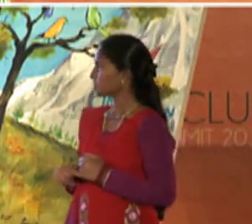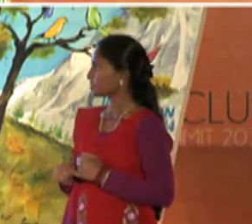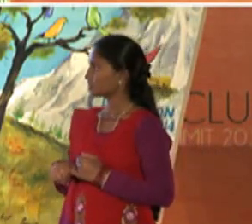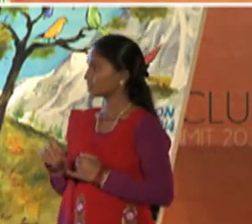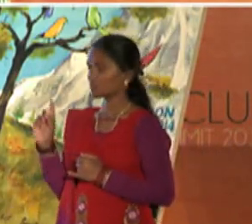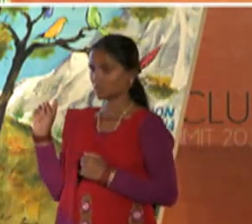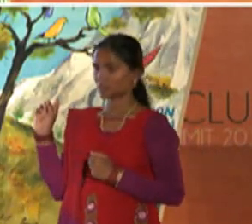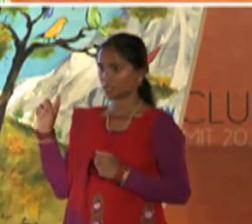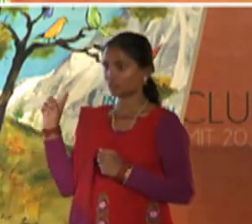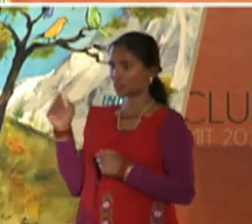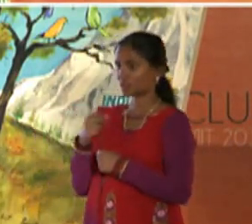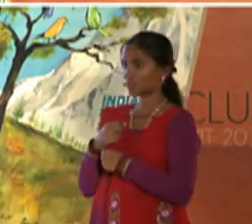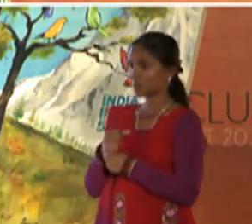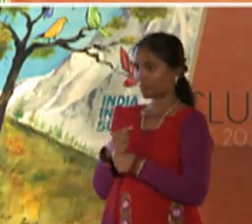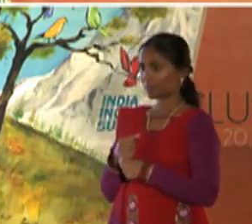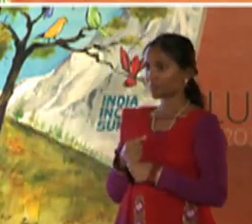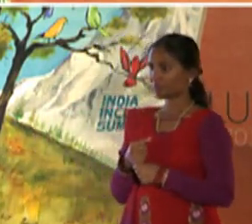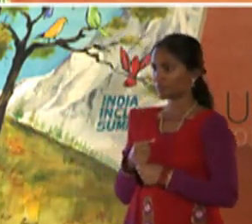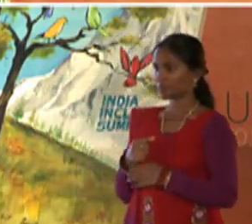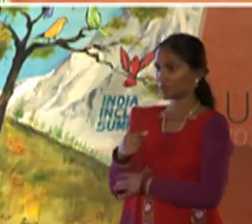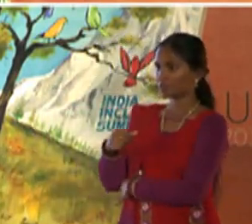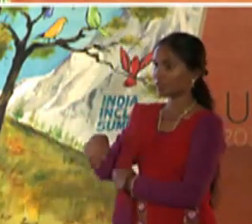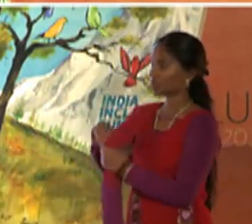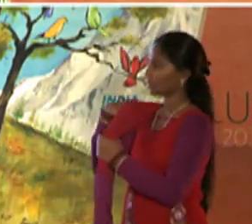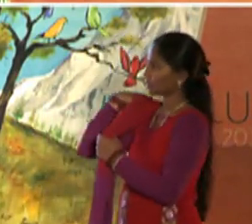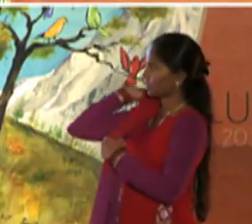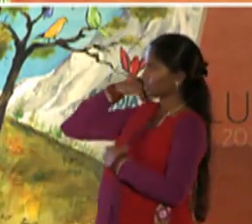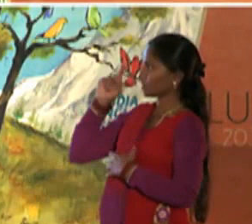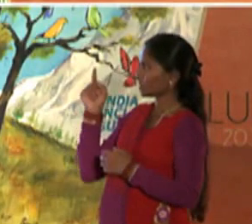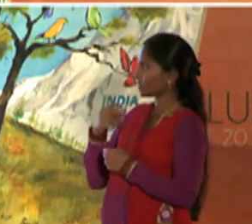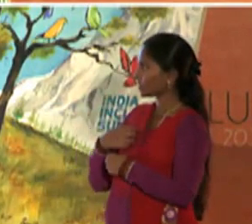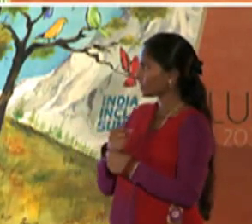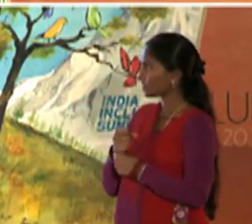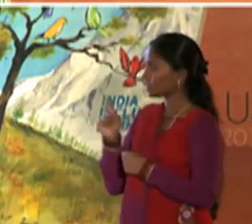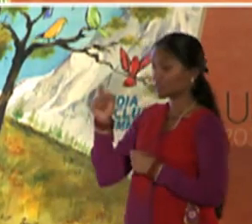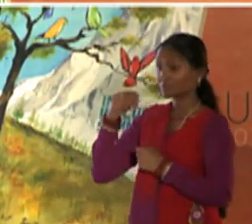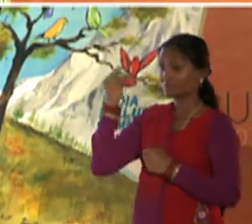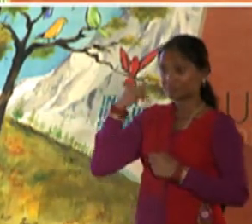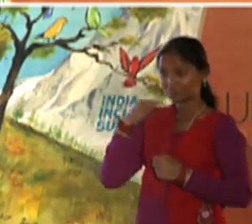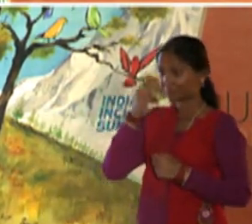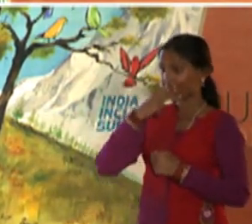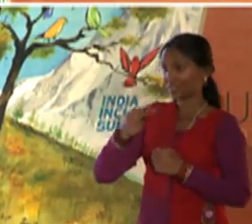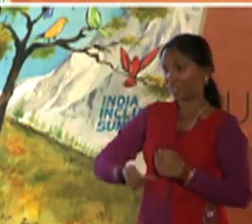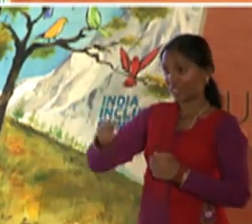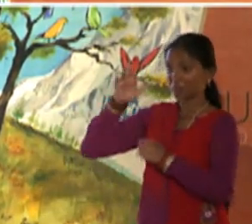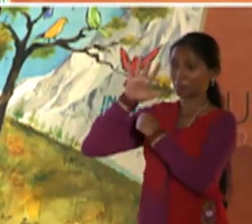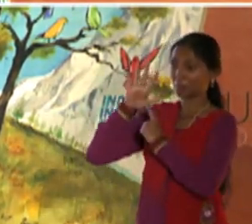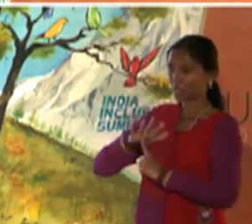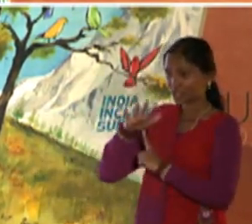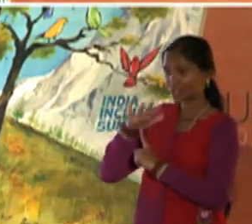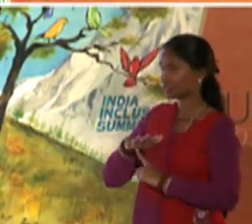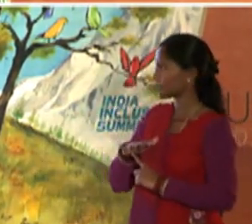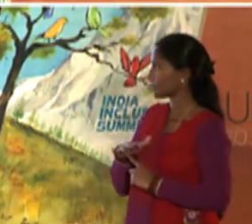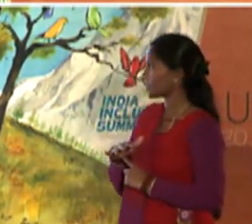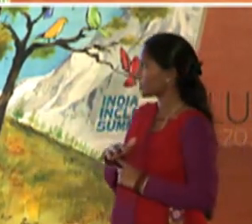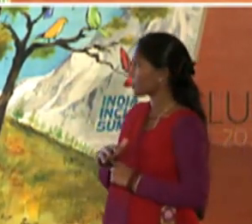he wanted to do it, and he was in the costume, he was interested in doing costumes, and that's a very high pressure department